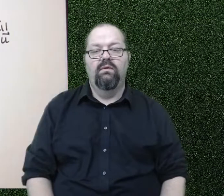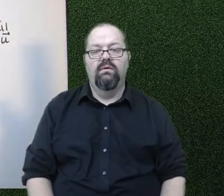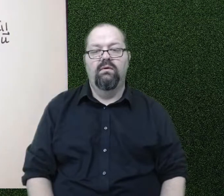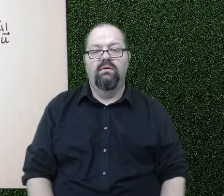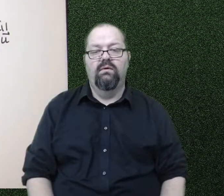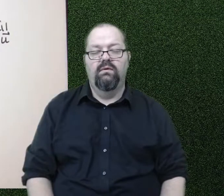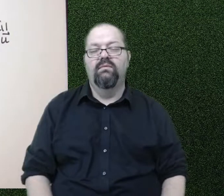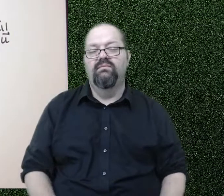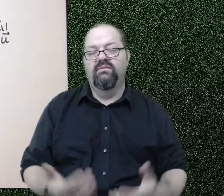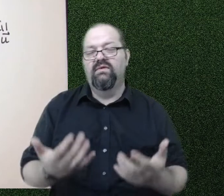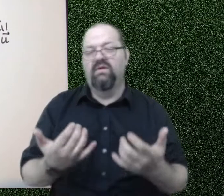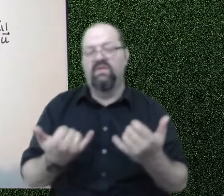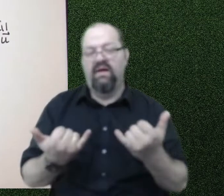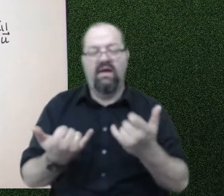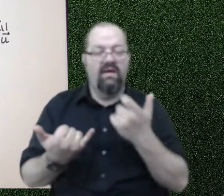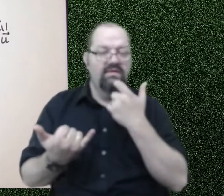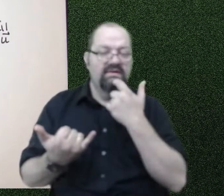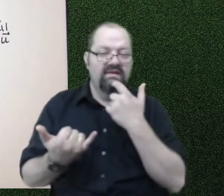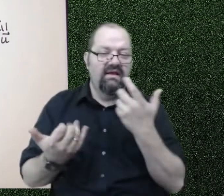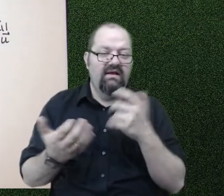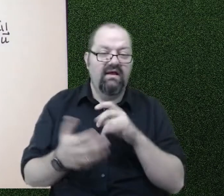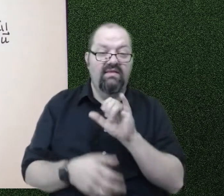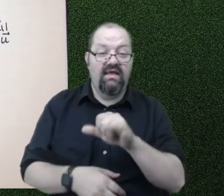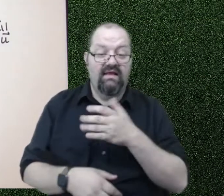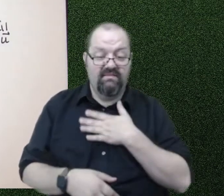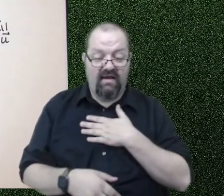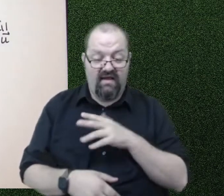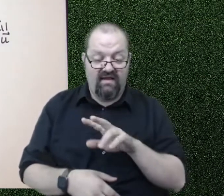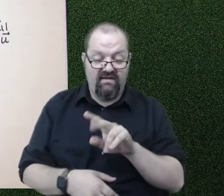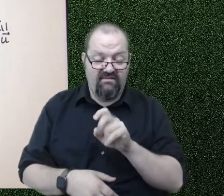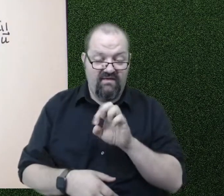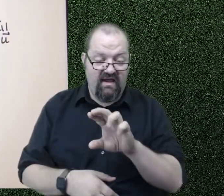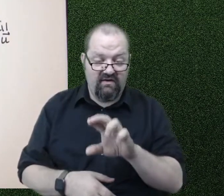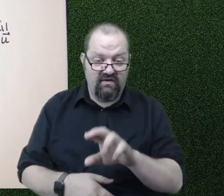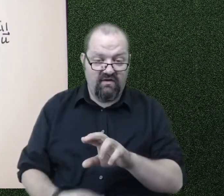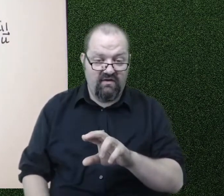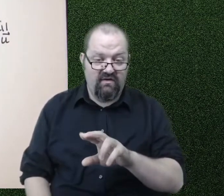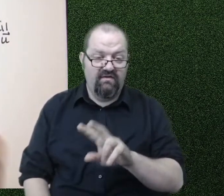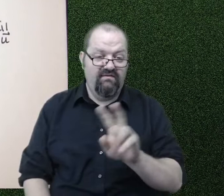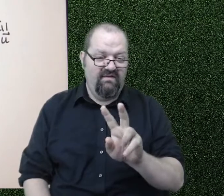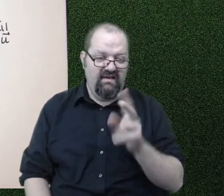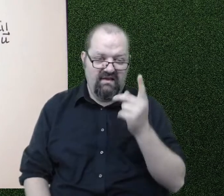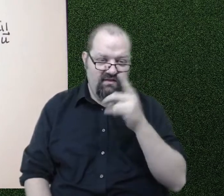So let's say this is my vector v, maybe it looks like this.